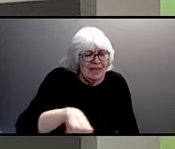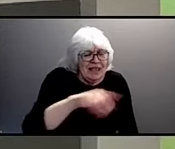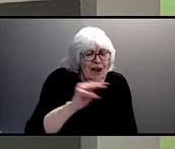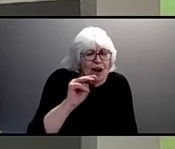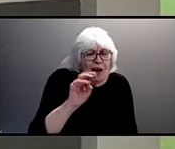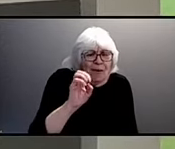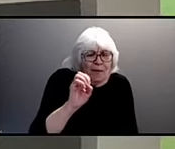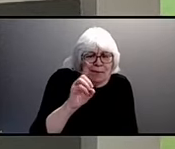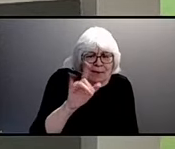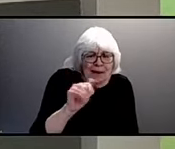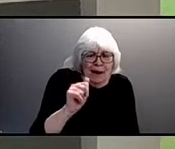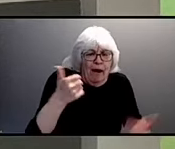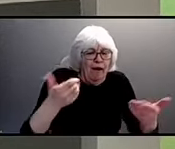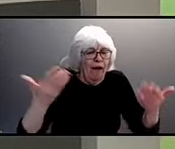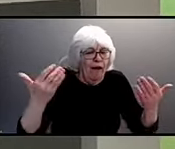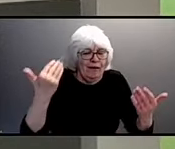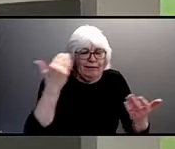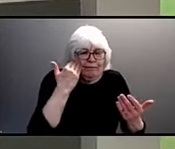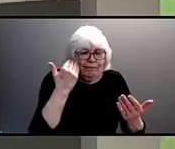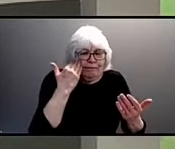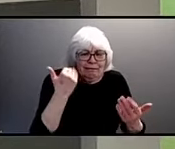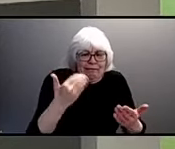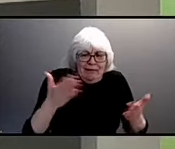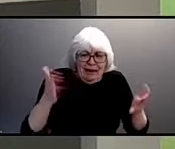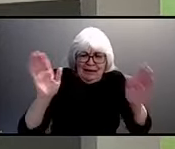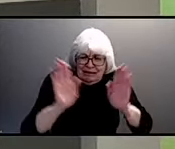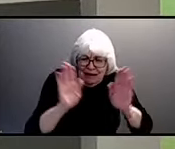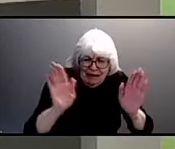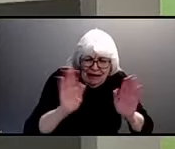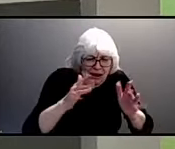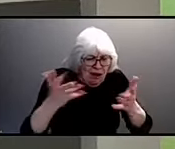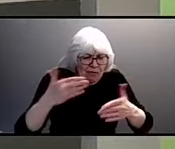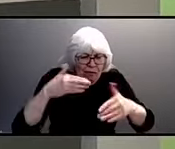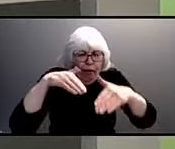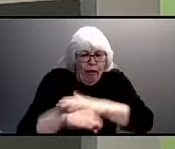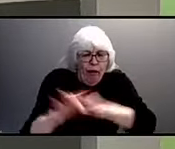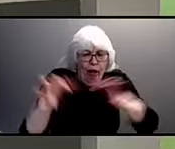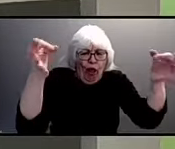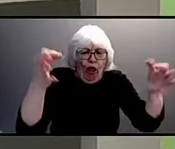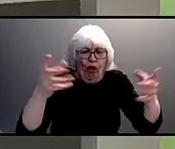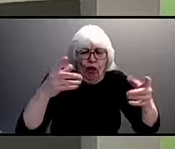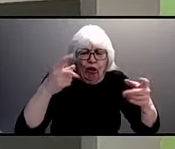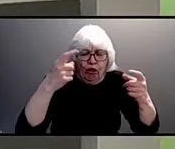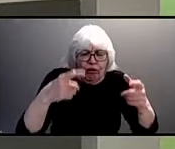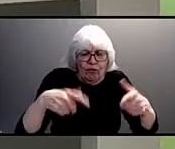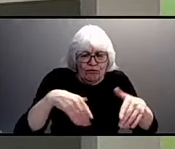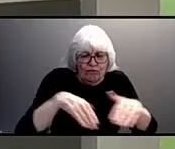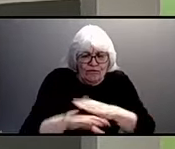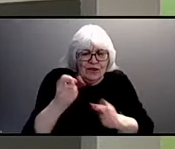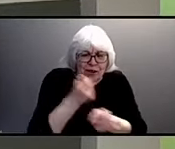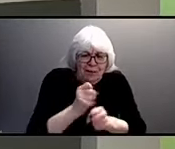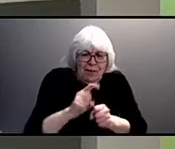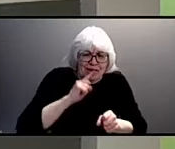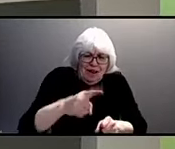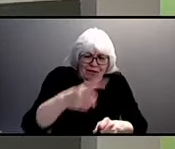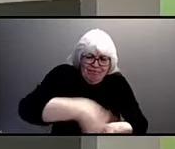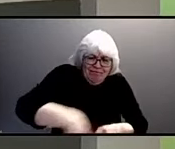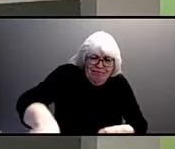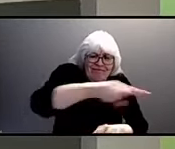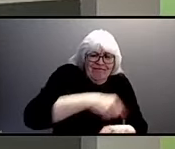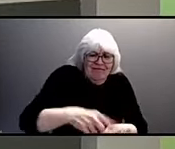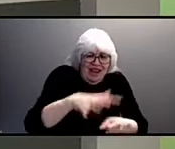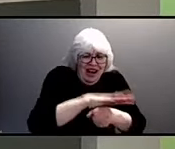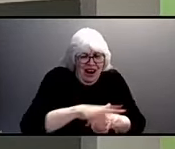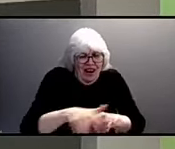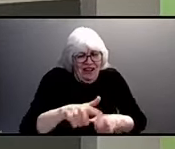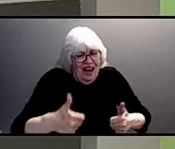But Tuesday? I don't know what today is. But we did try to make sure that people in the area got to see firsthand before that was reports in the media. Is